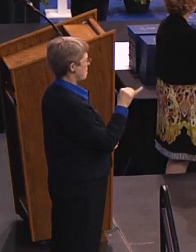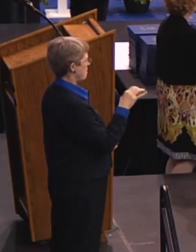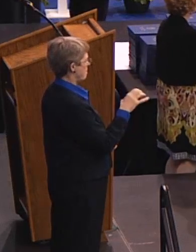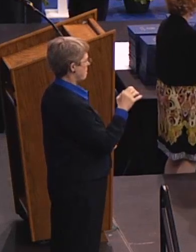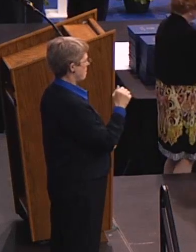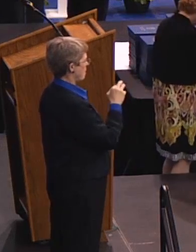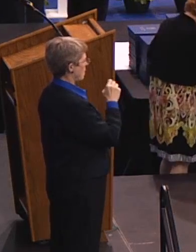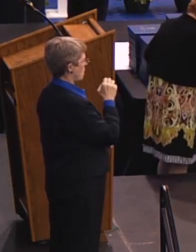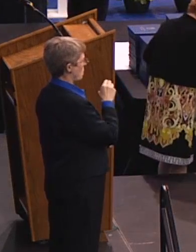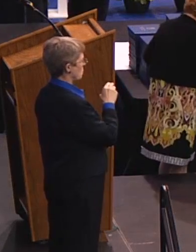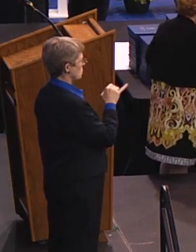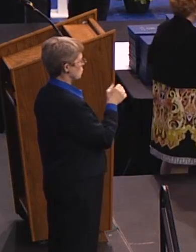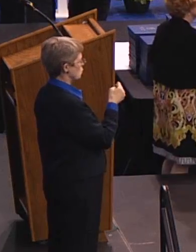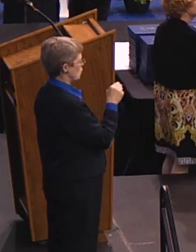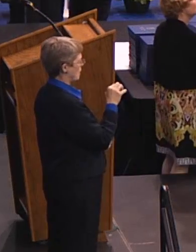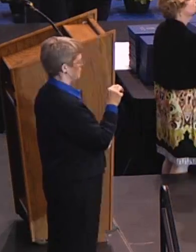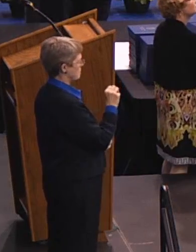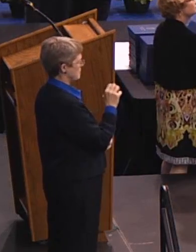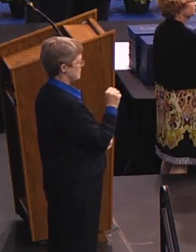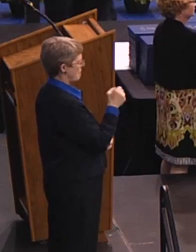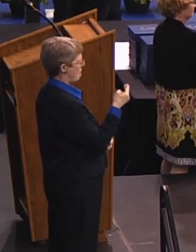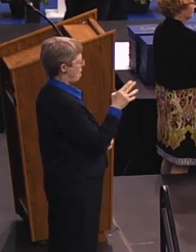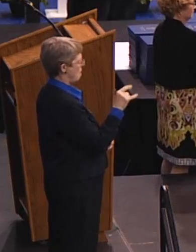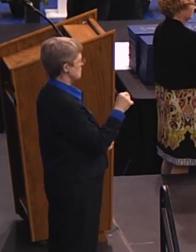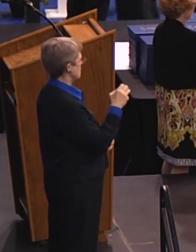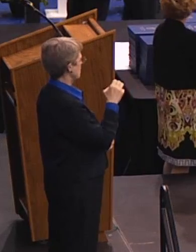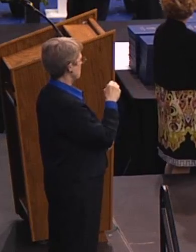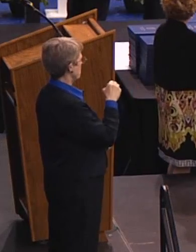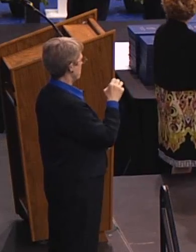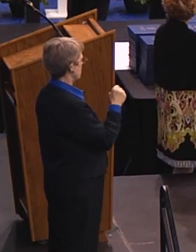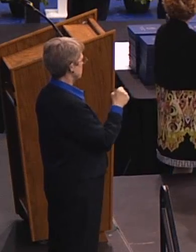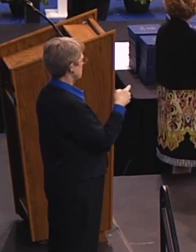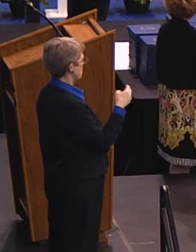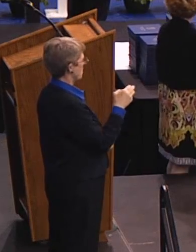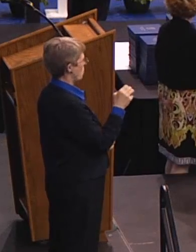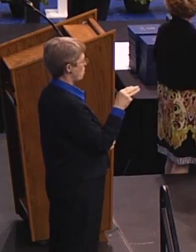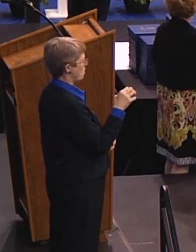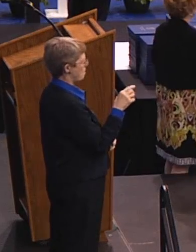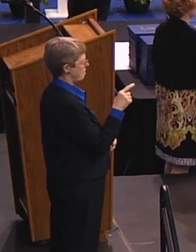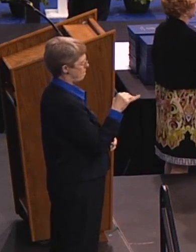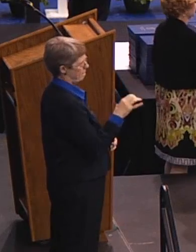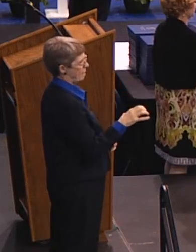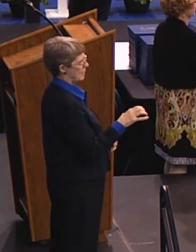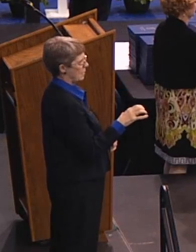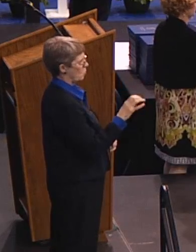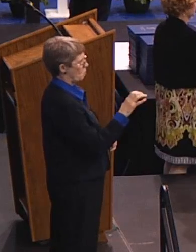Aaron James Hunt, EMS paramedic, cum laude.